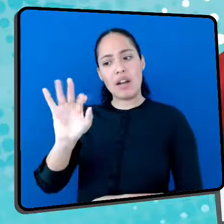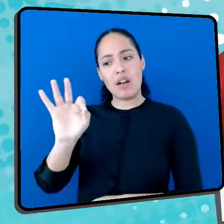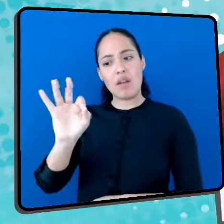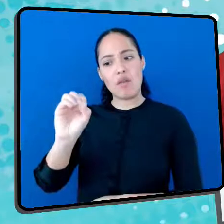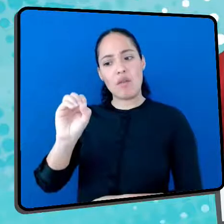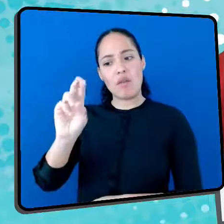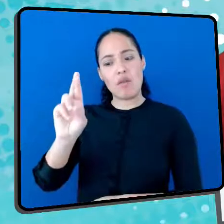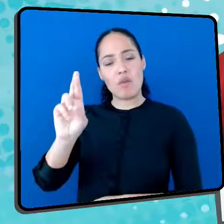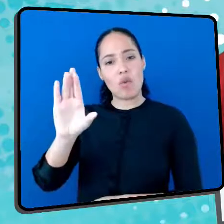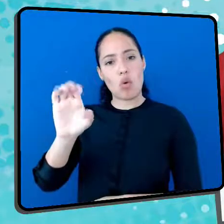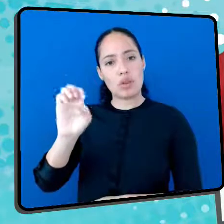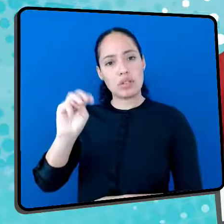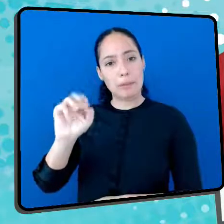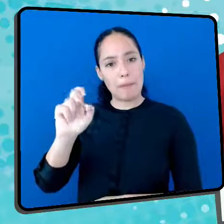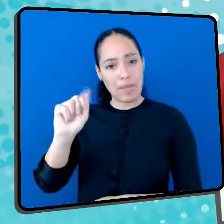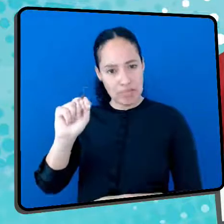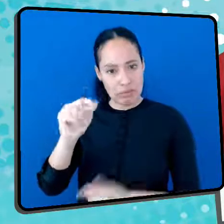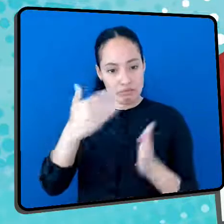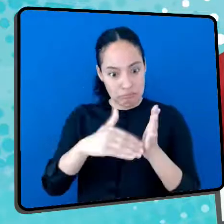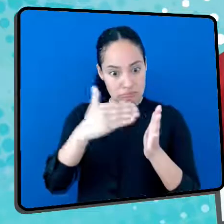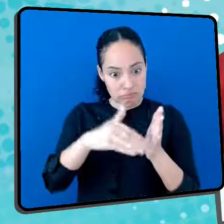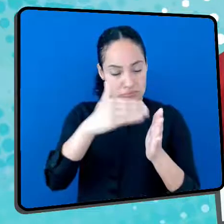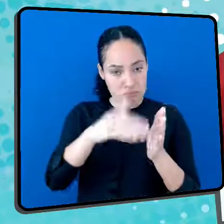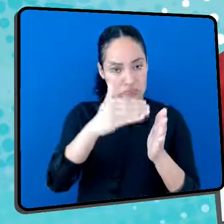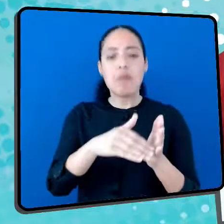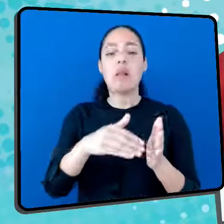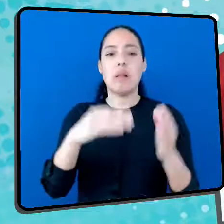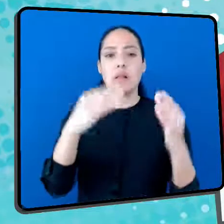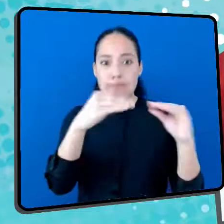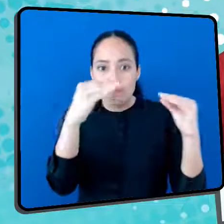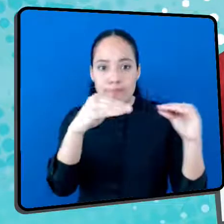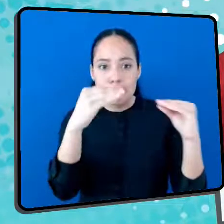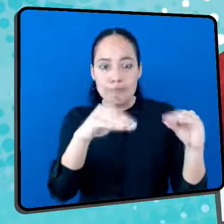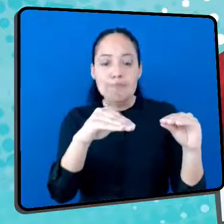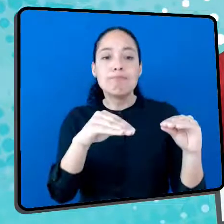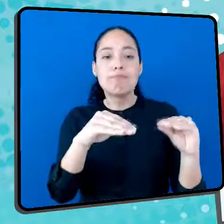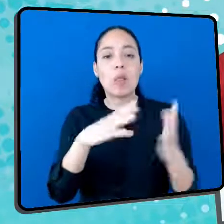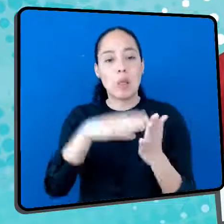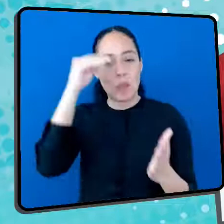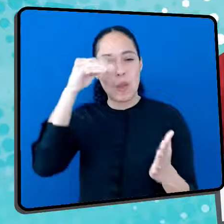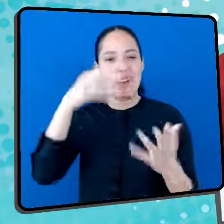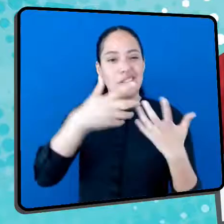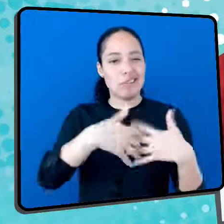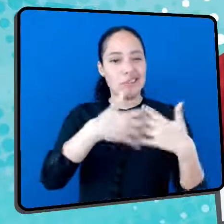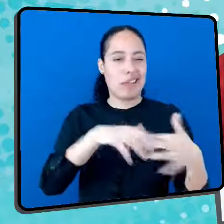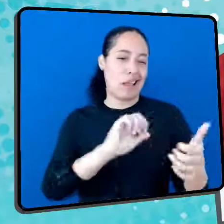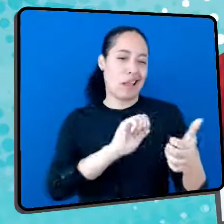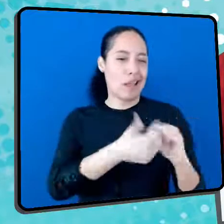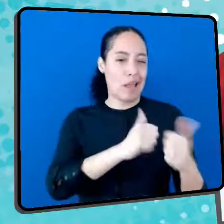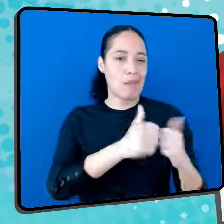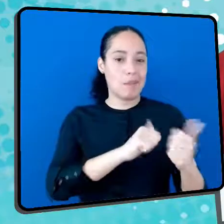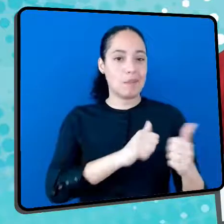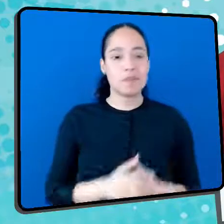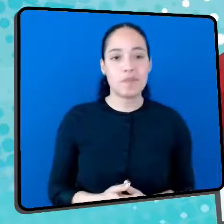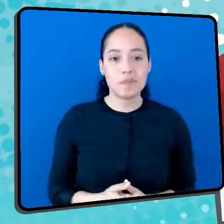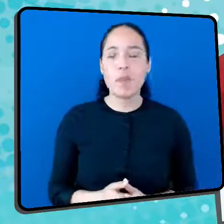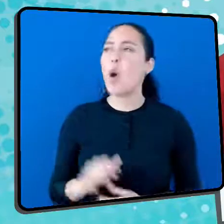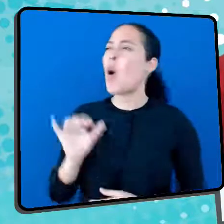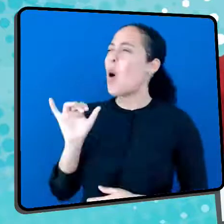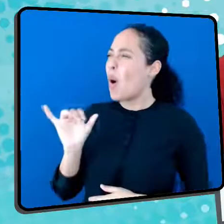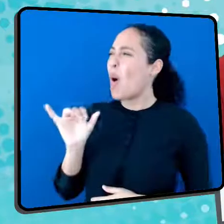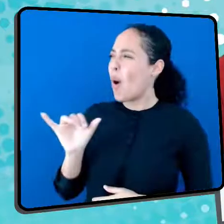Yeah, reinforcement learning in gaming. I think that was the latest. Oh yeah, I saw that talk together with Ellen, right? Yeah.